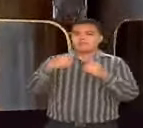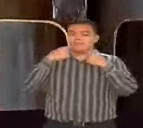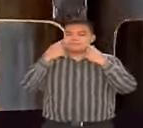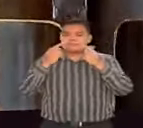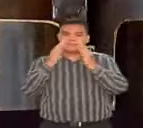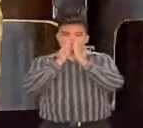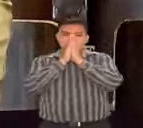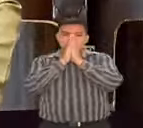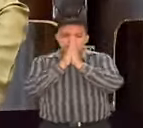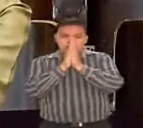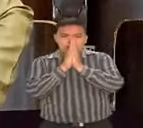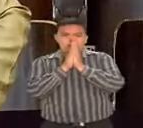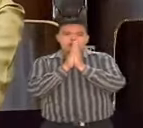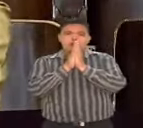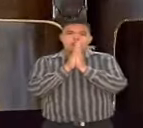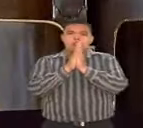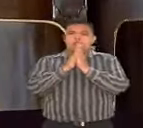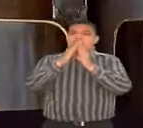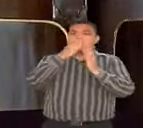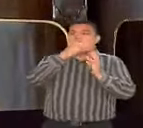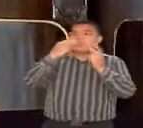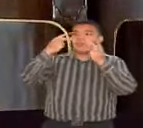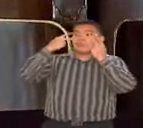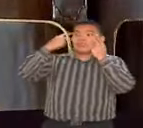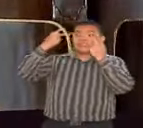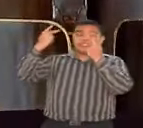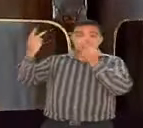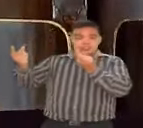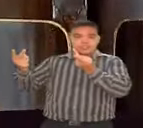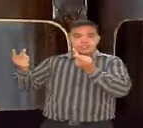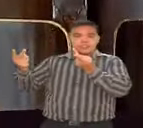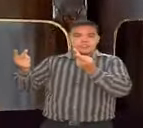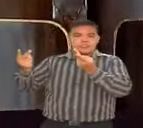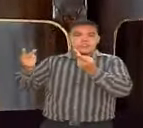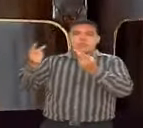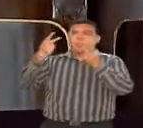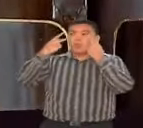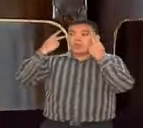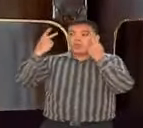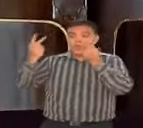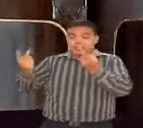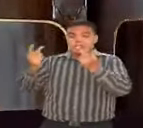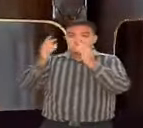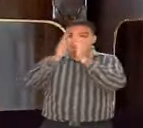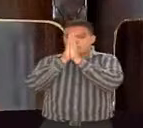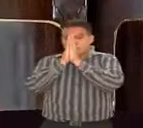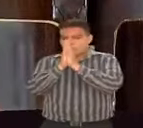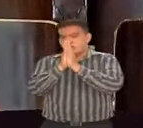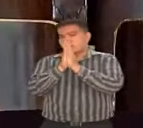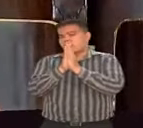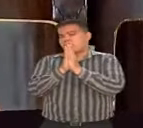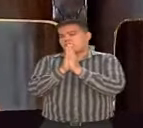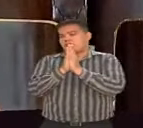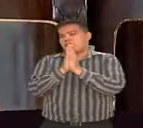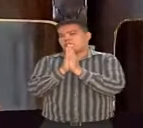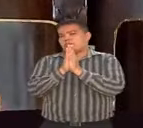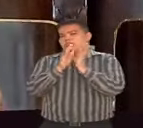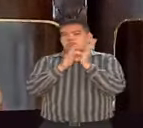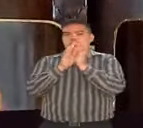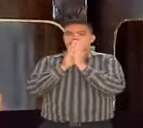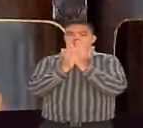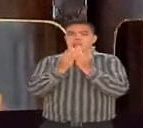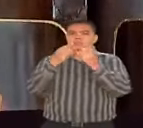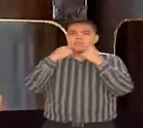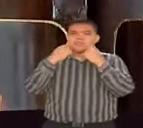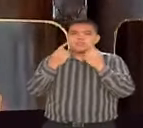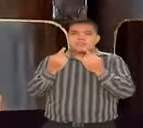pray. Ingon sa Ginoo, watch. Watch and pray. 1 Corinthians 9:27,